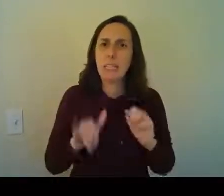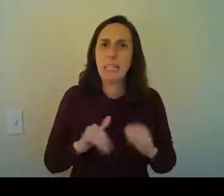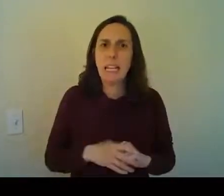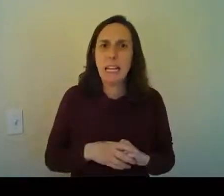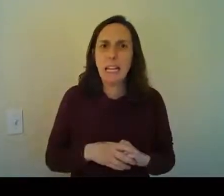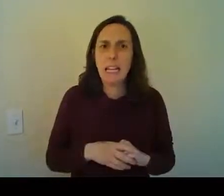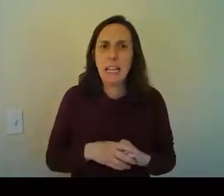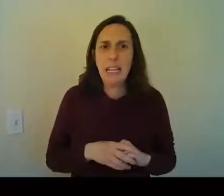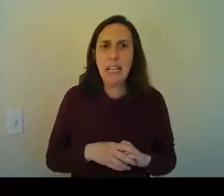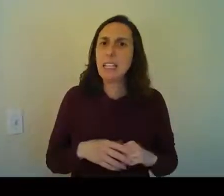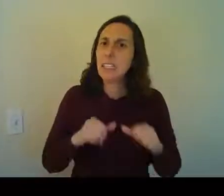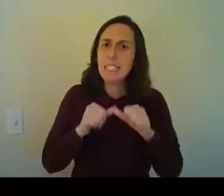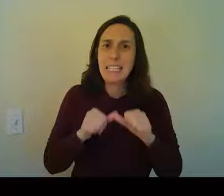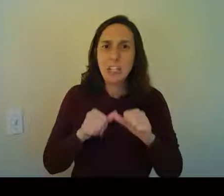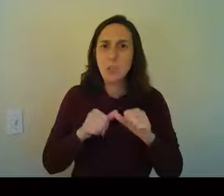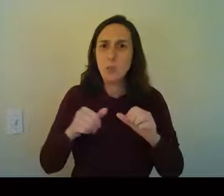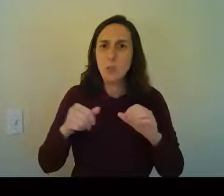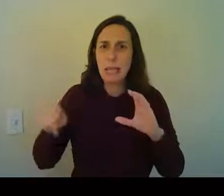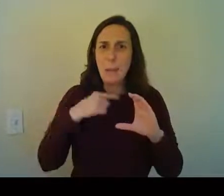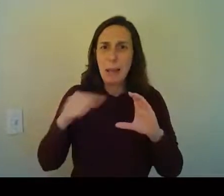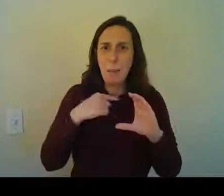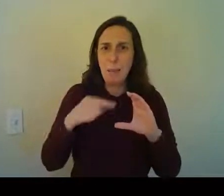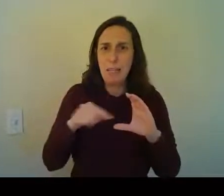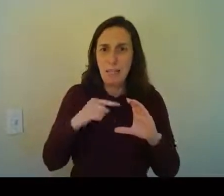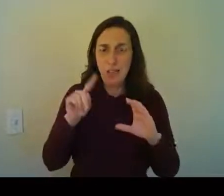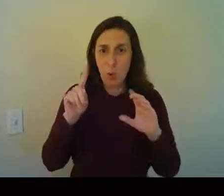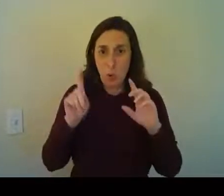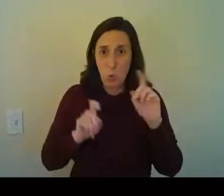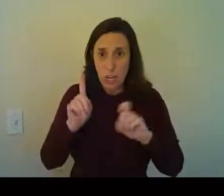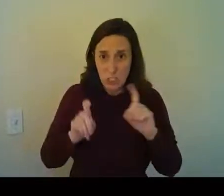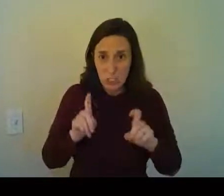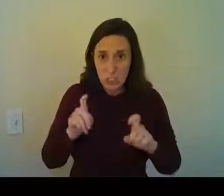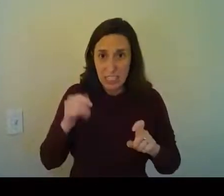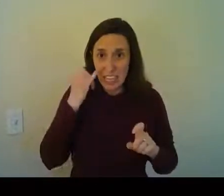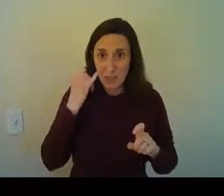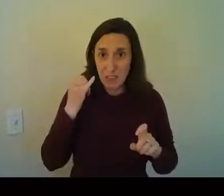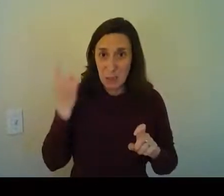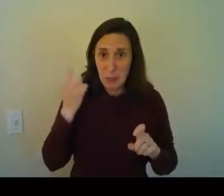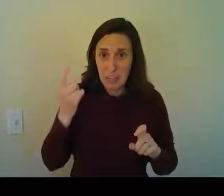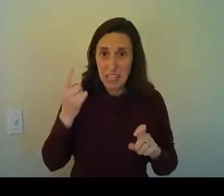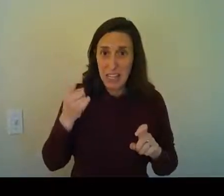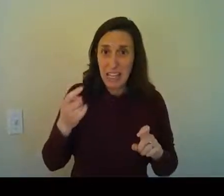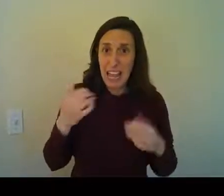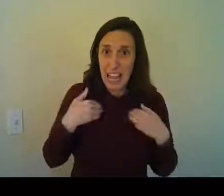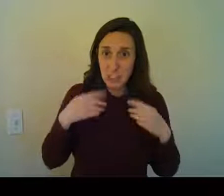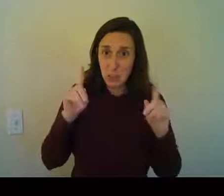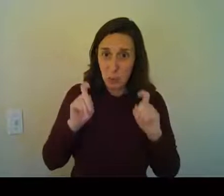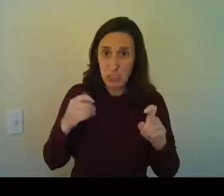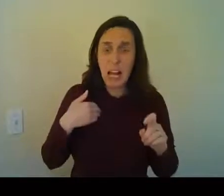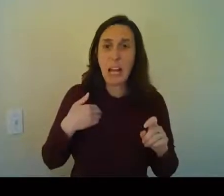me questions. When I get questions, I will put up examples on the